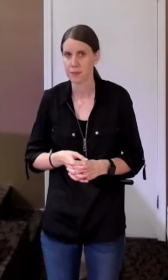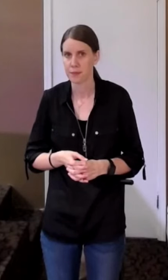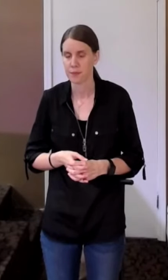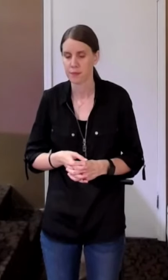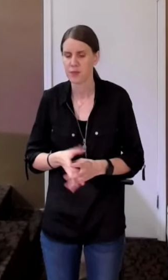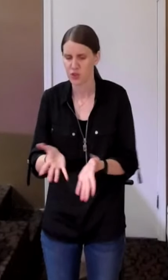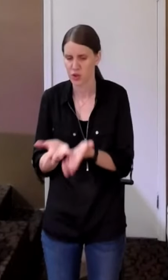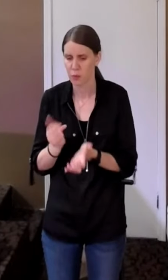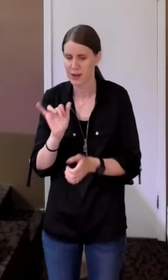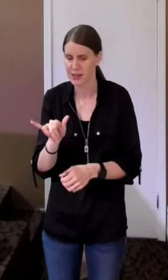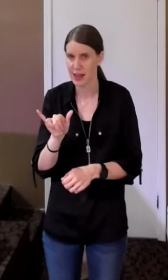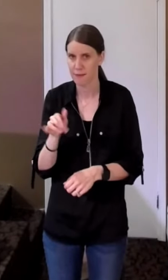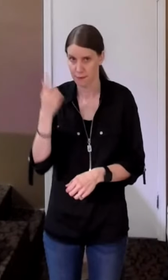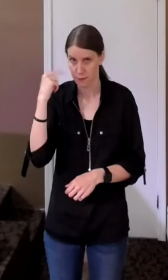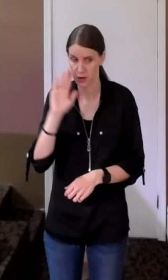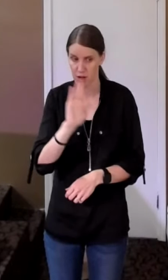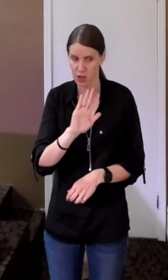She wants that for her family.